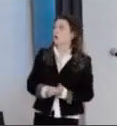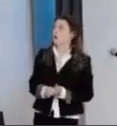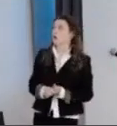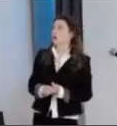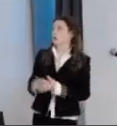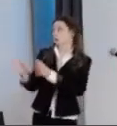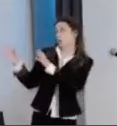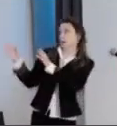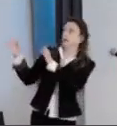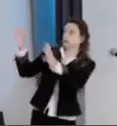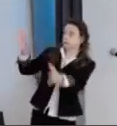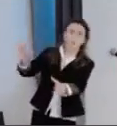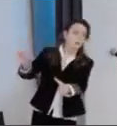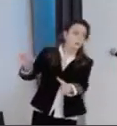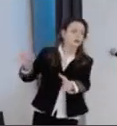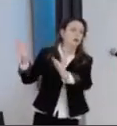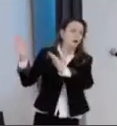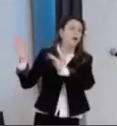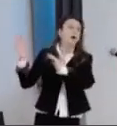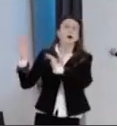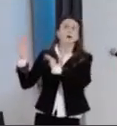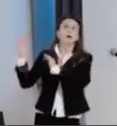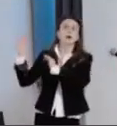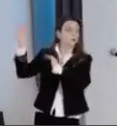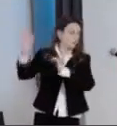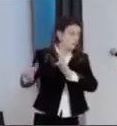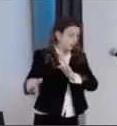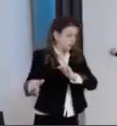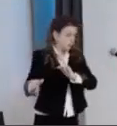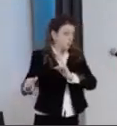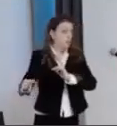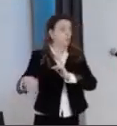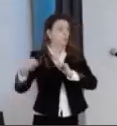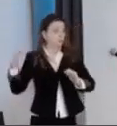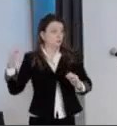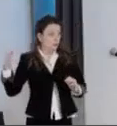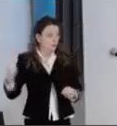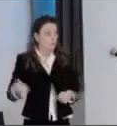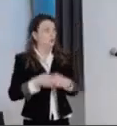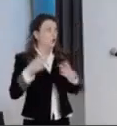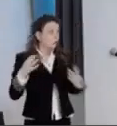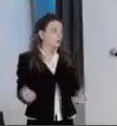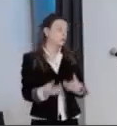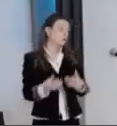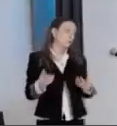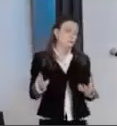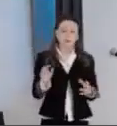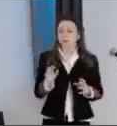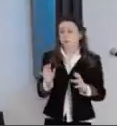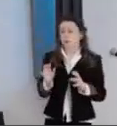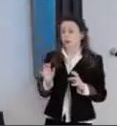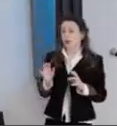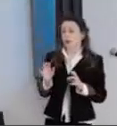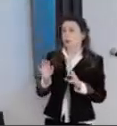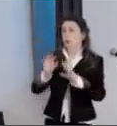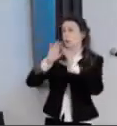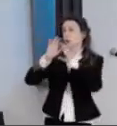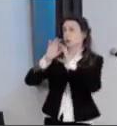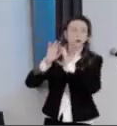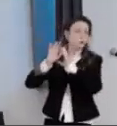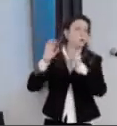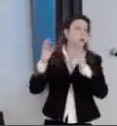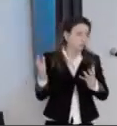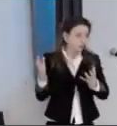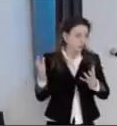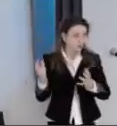focus on the sort of, again, least demanding end of the spectrum. So I will focus on cognitivist views that center